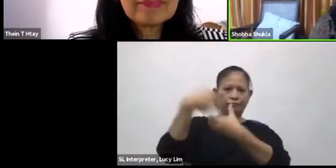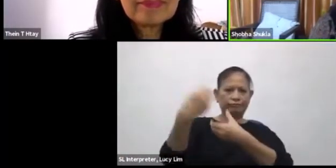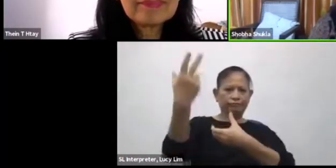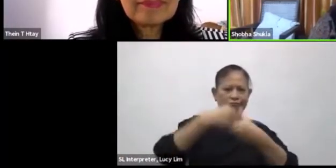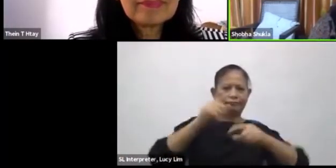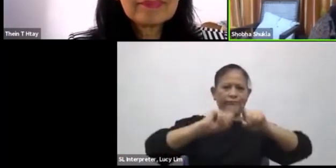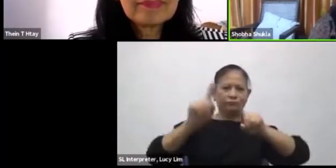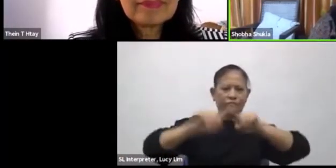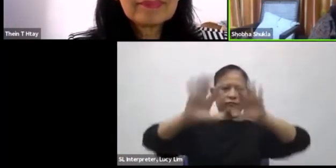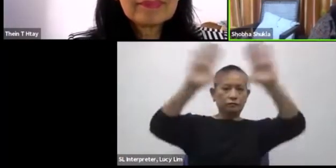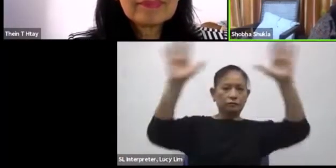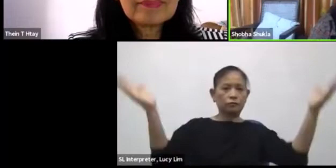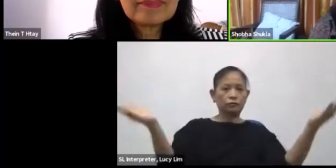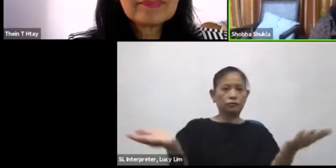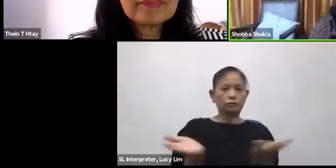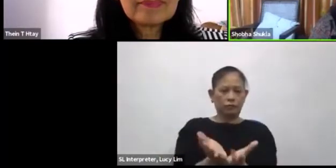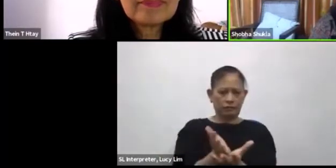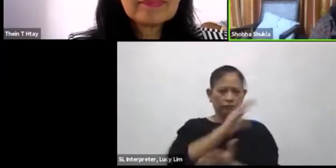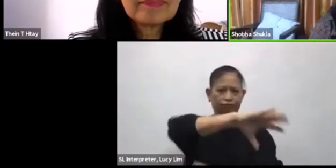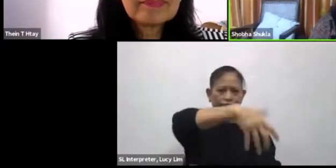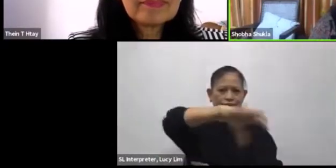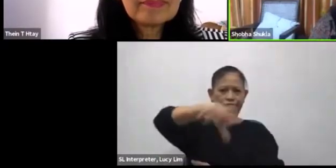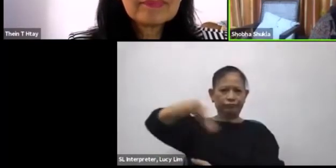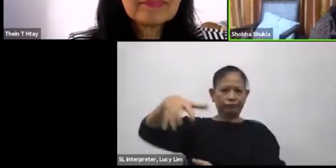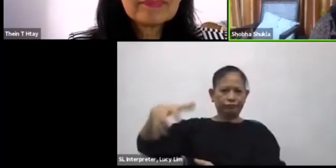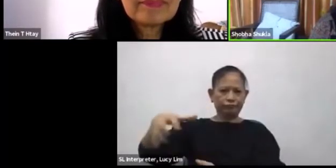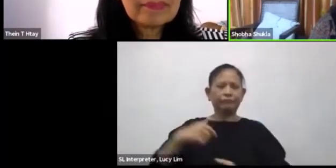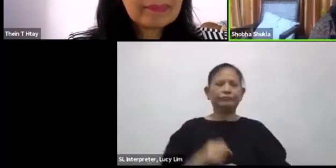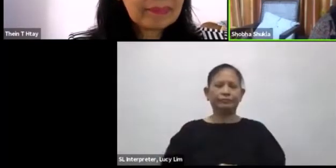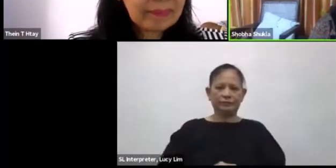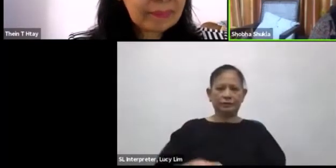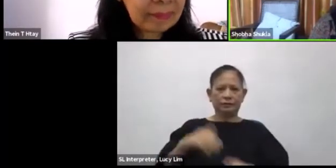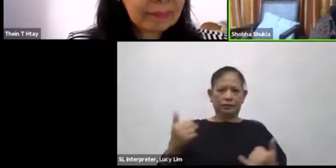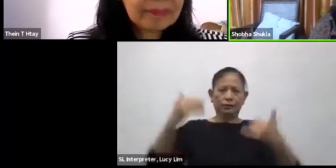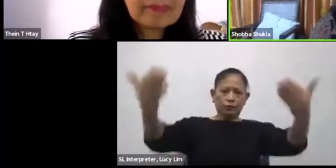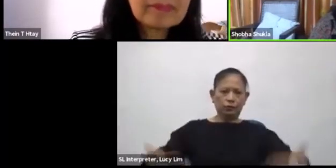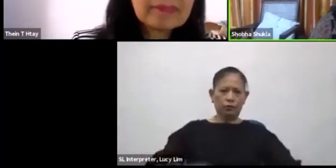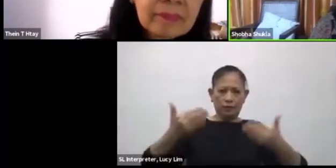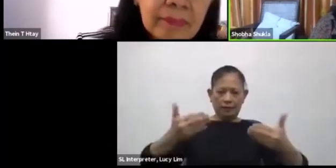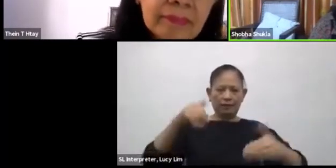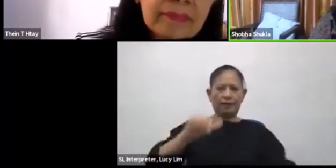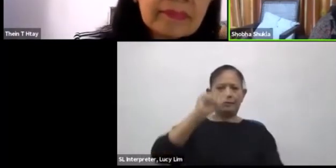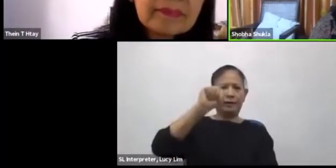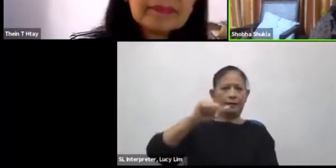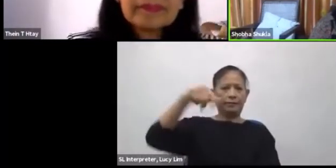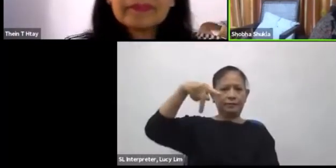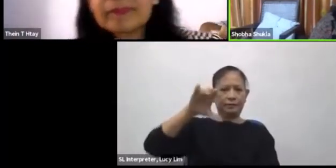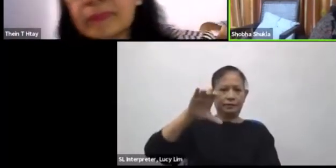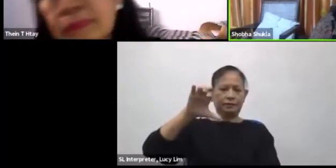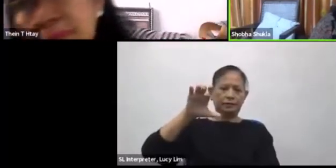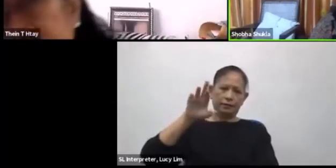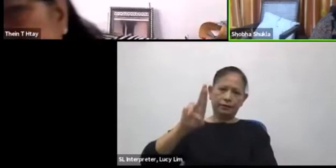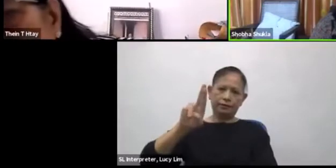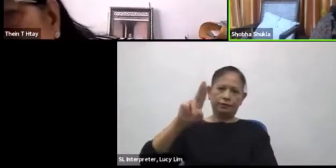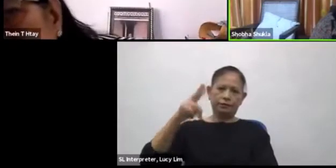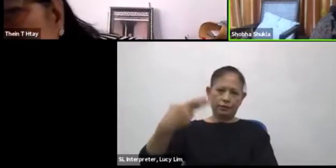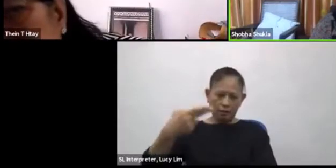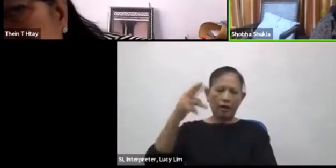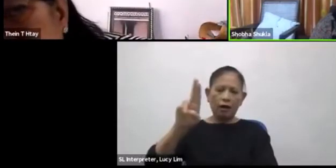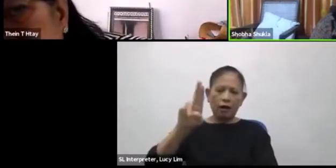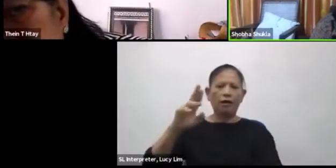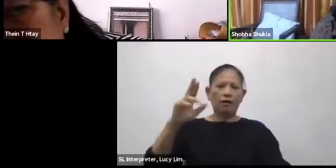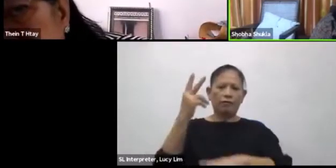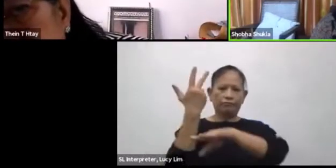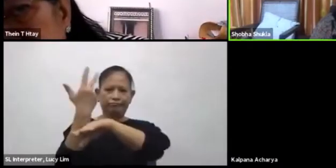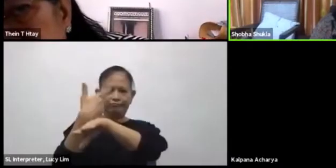parts of the world. Welcome to this penultimate session of APCR SHR 10 Virtual, the